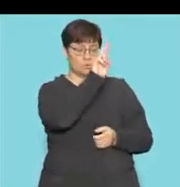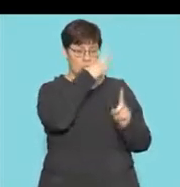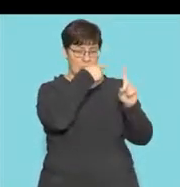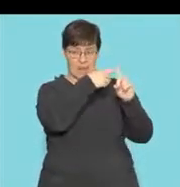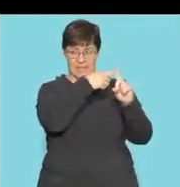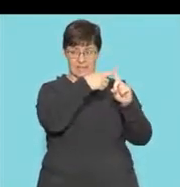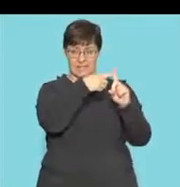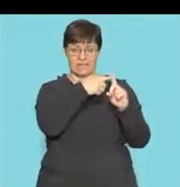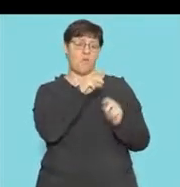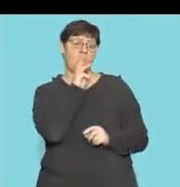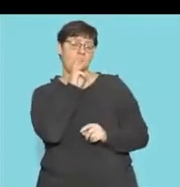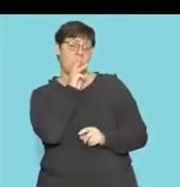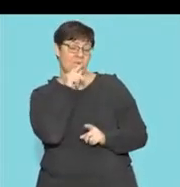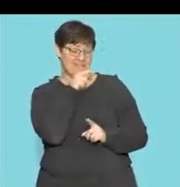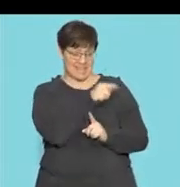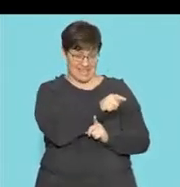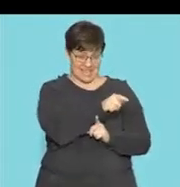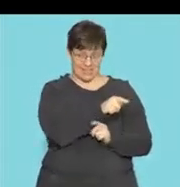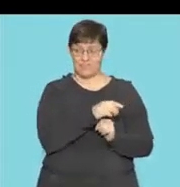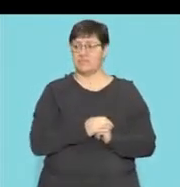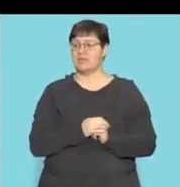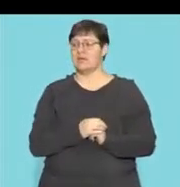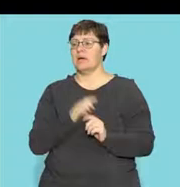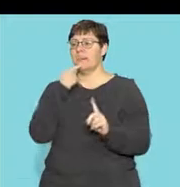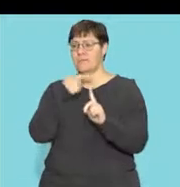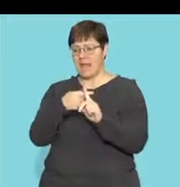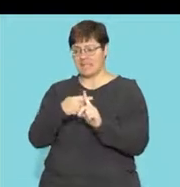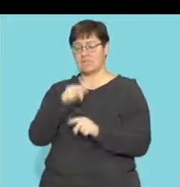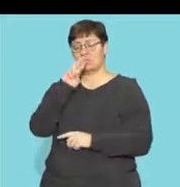has happened is we've taken the copper